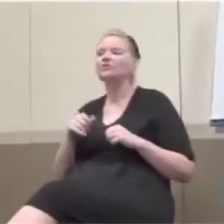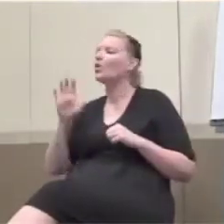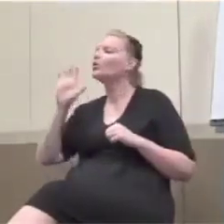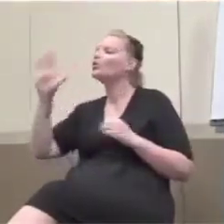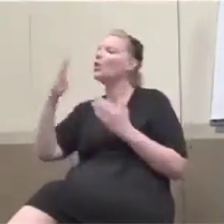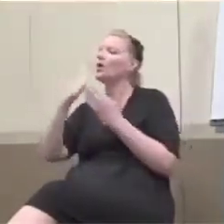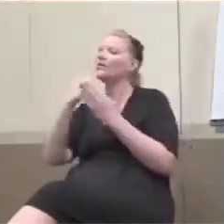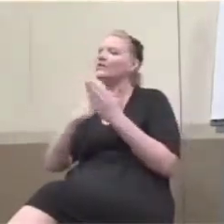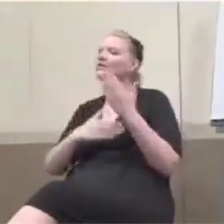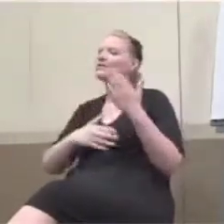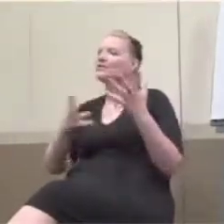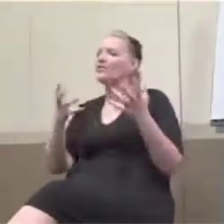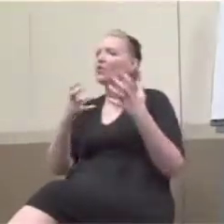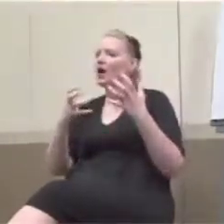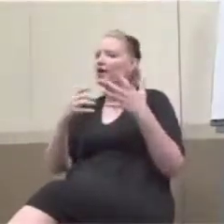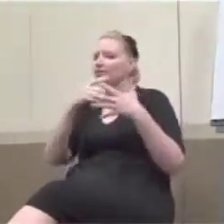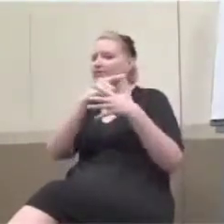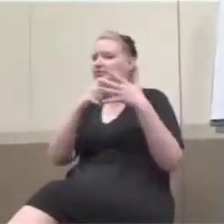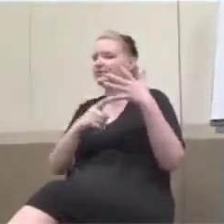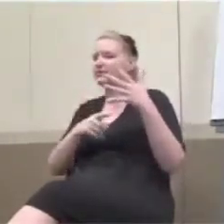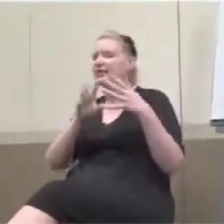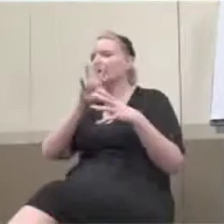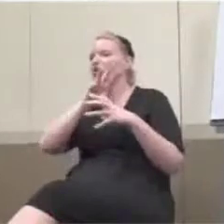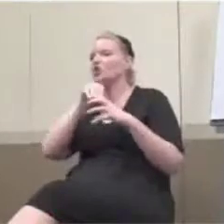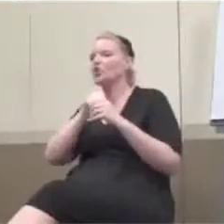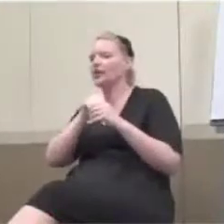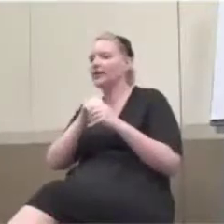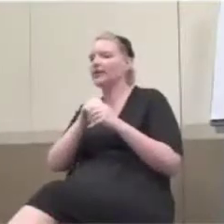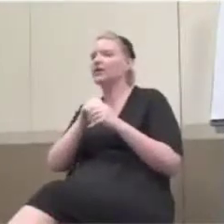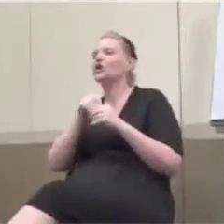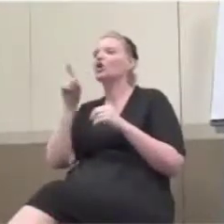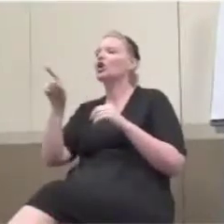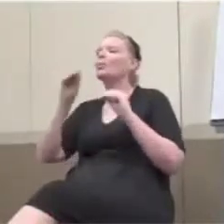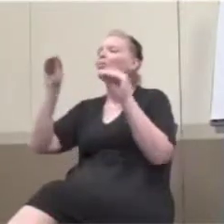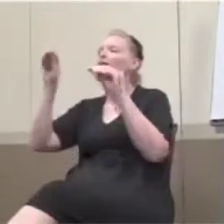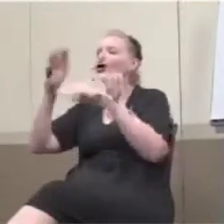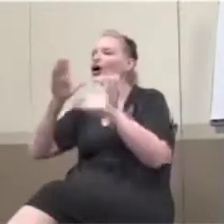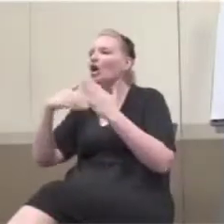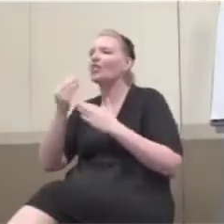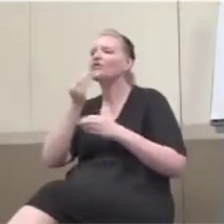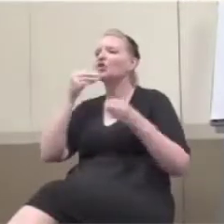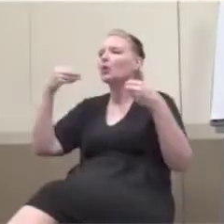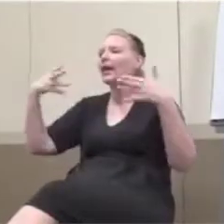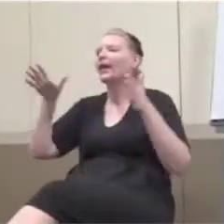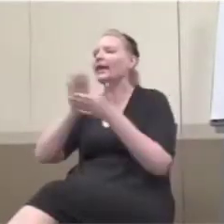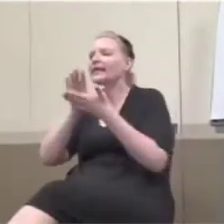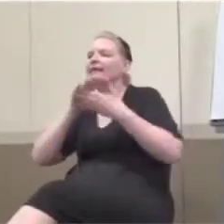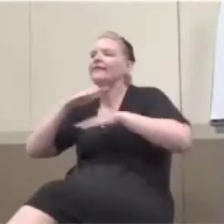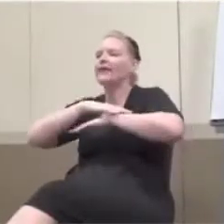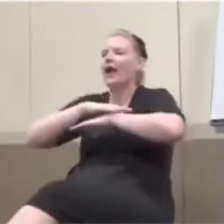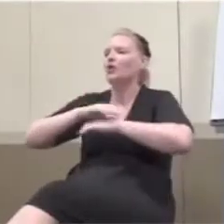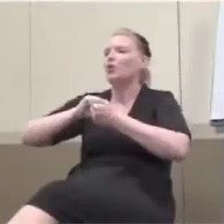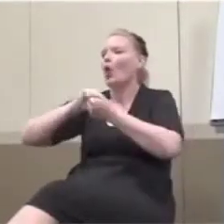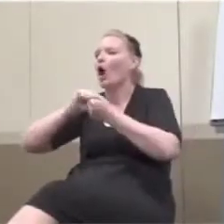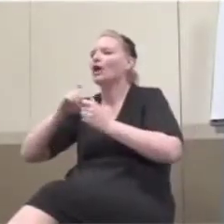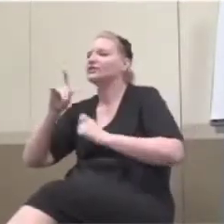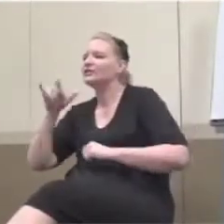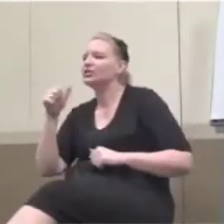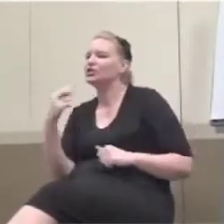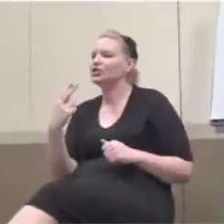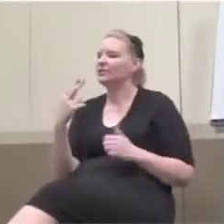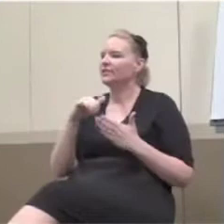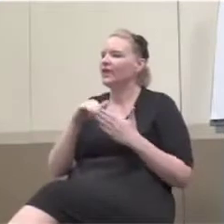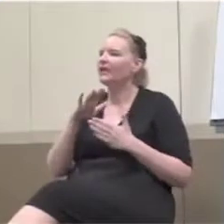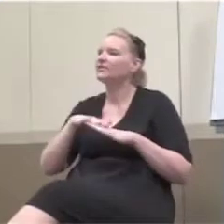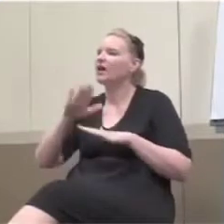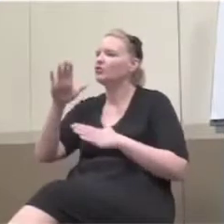of wants included her putting all the food away, cleaning up the counters, washing all the dishes, putting them away? Would that be on